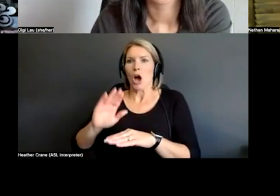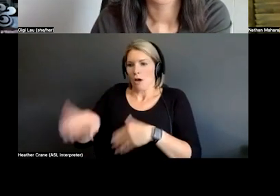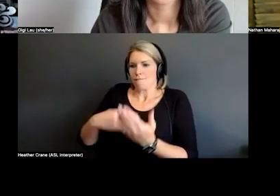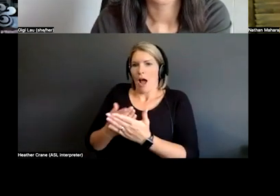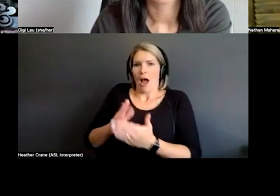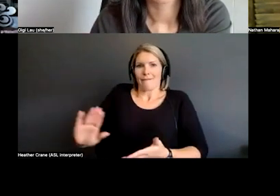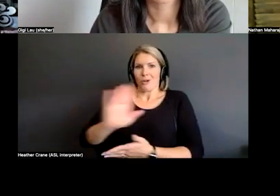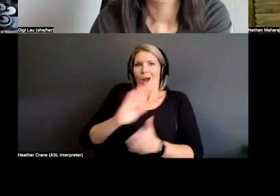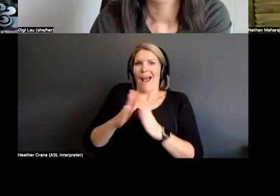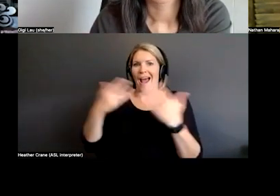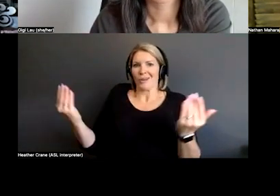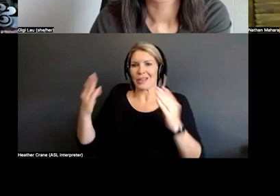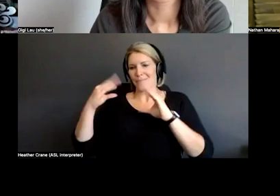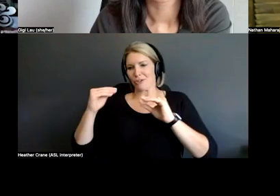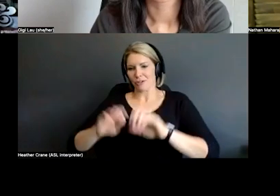wouldn't evoke much